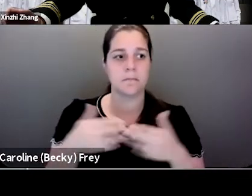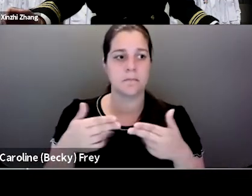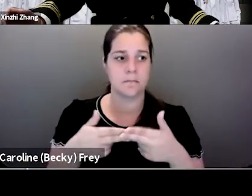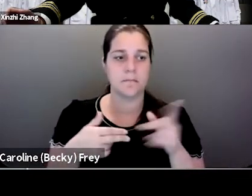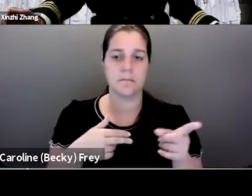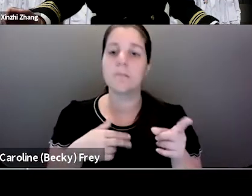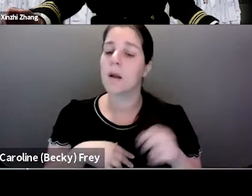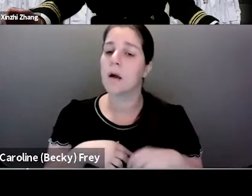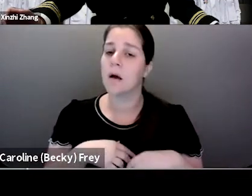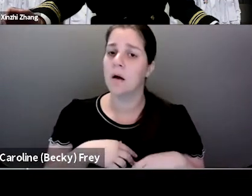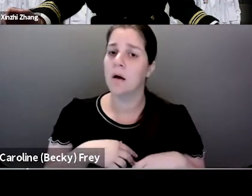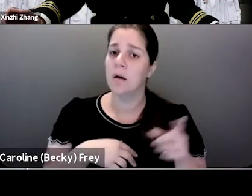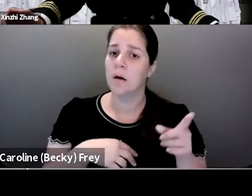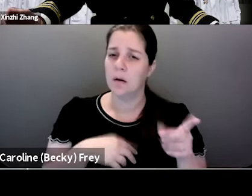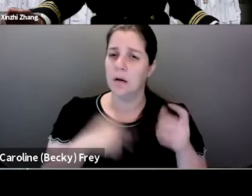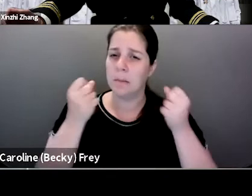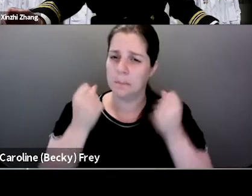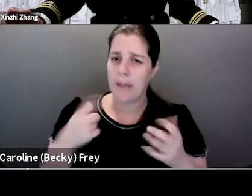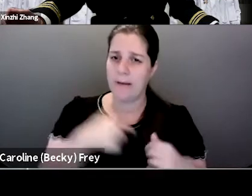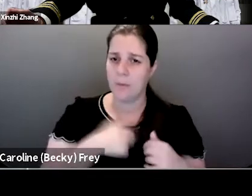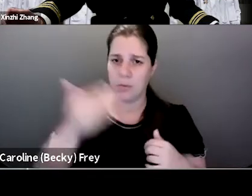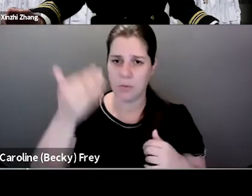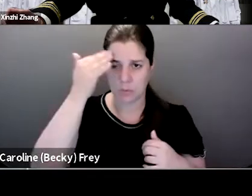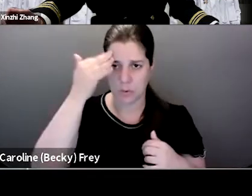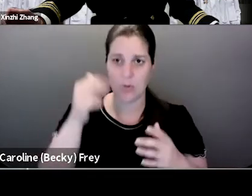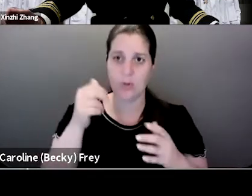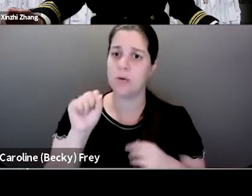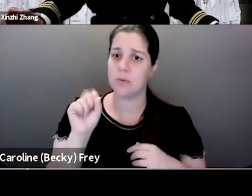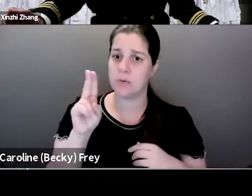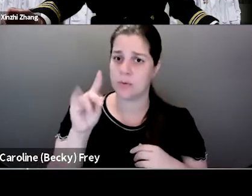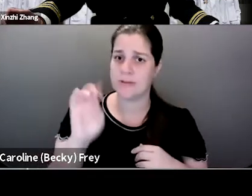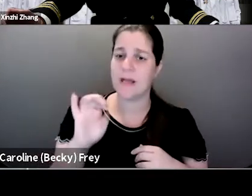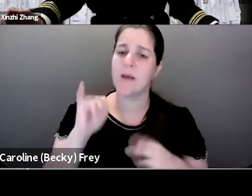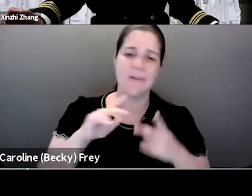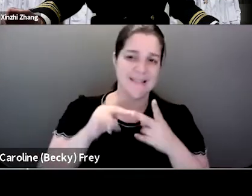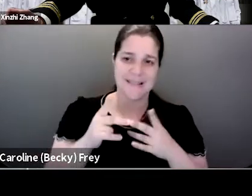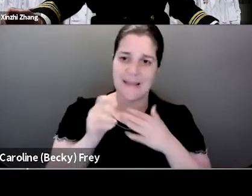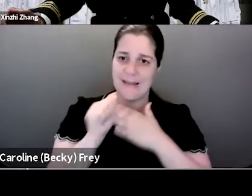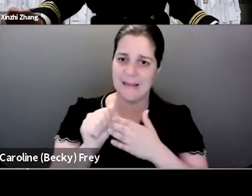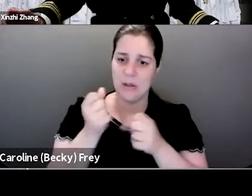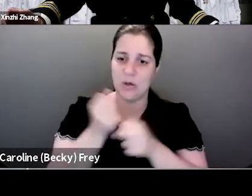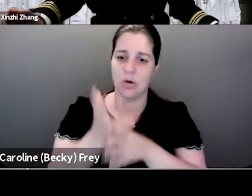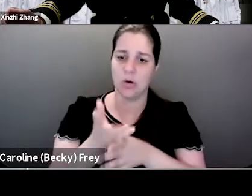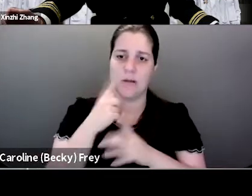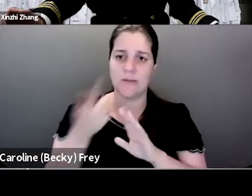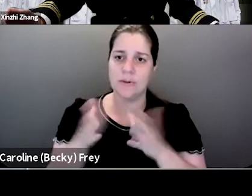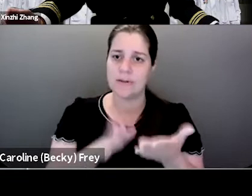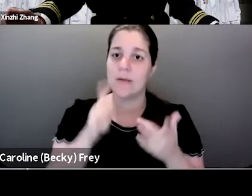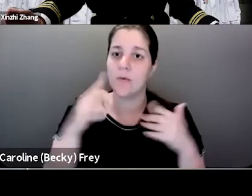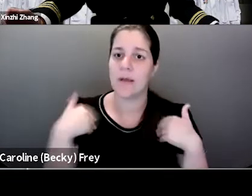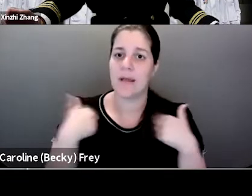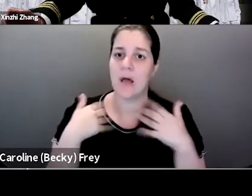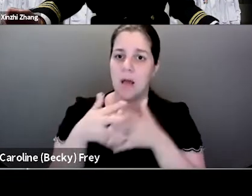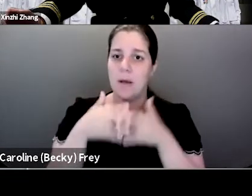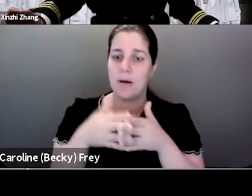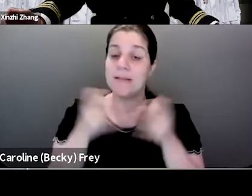Many of us know suicide was the second leading cause of death for young Americans, but many of us may or may